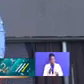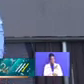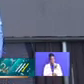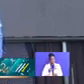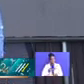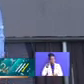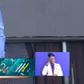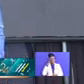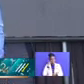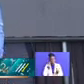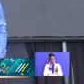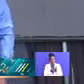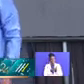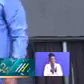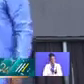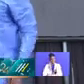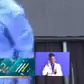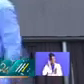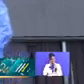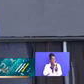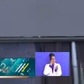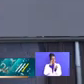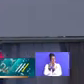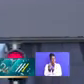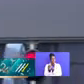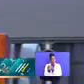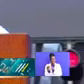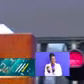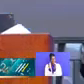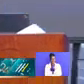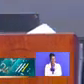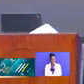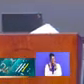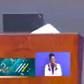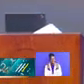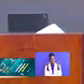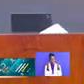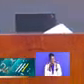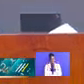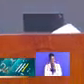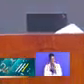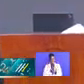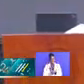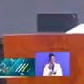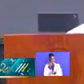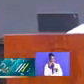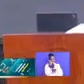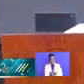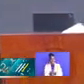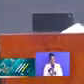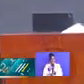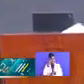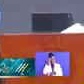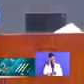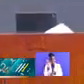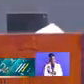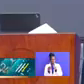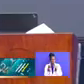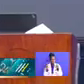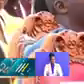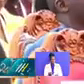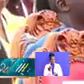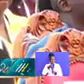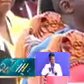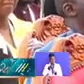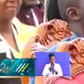that in future I'm going to terrorize them let me tell somebody I don't know what Al that is